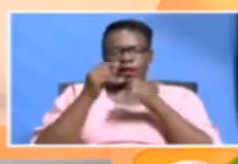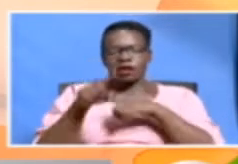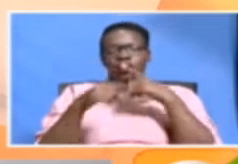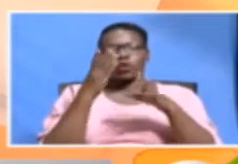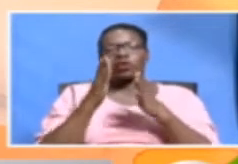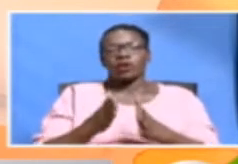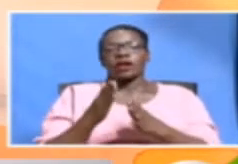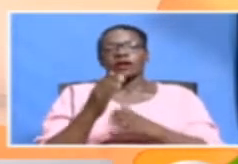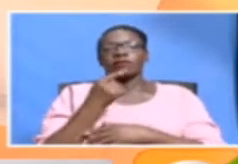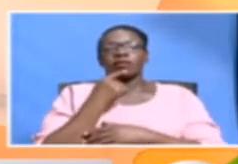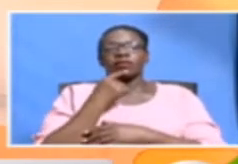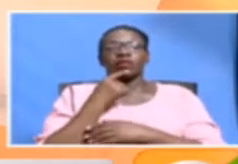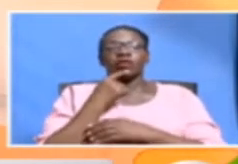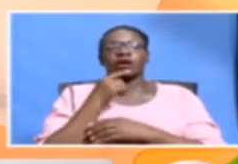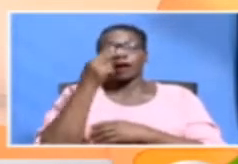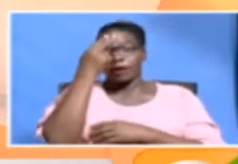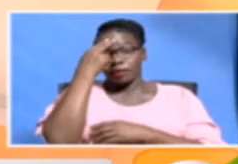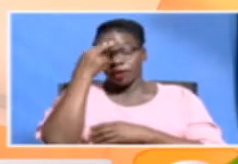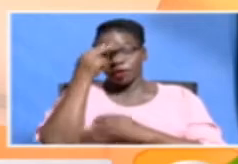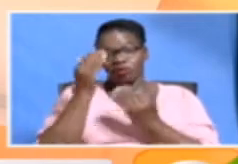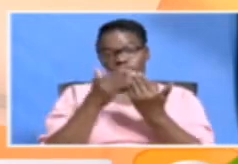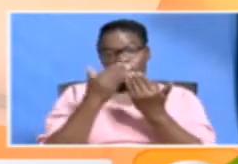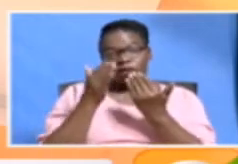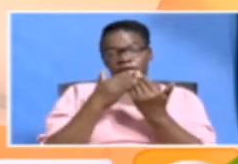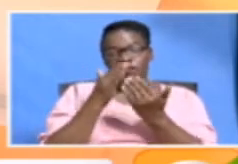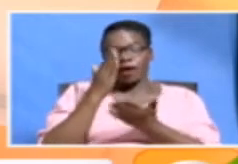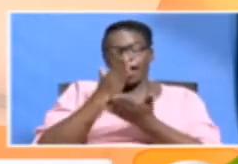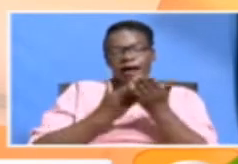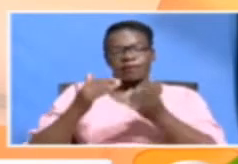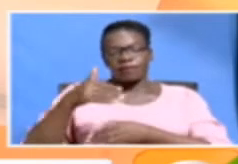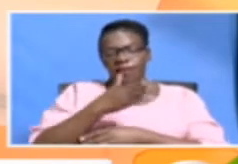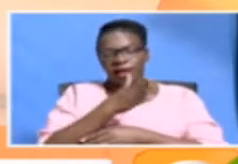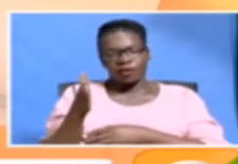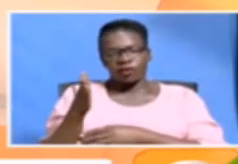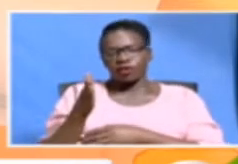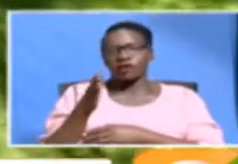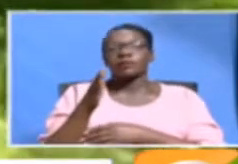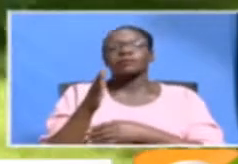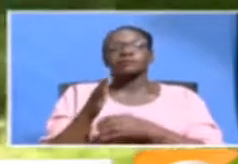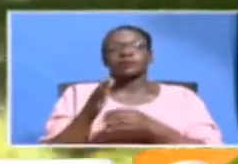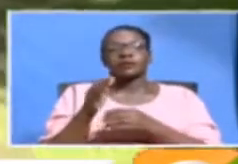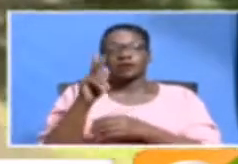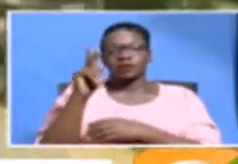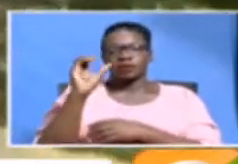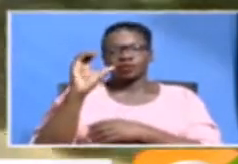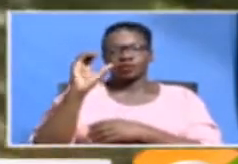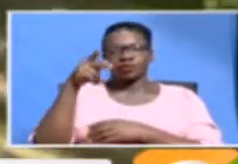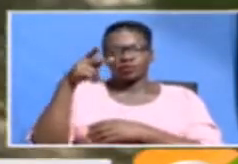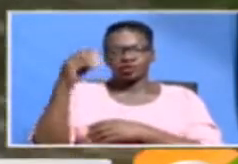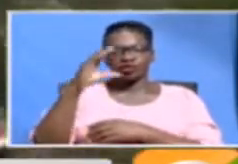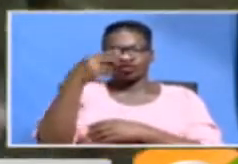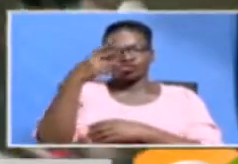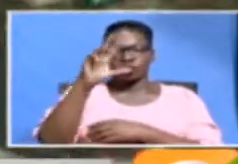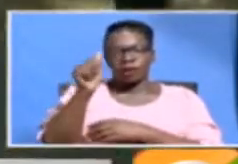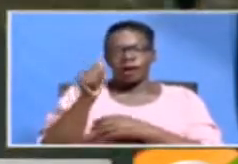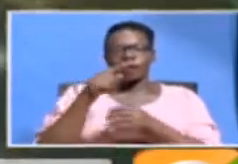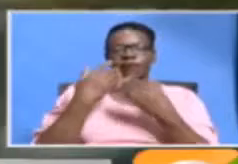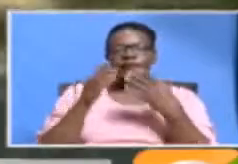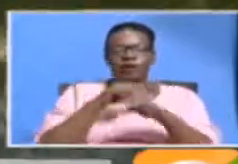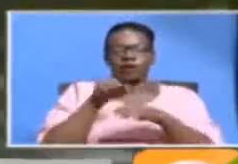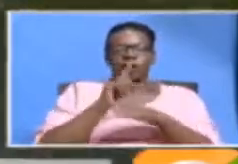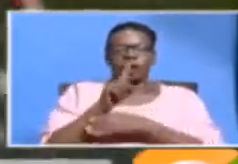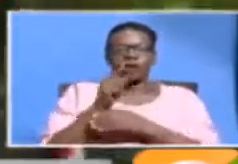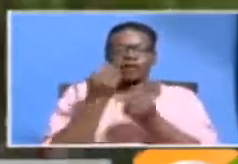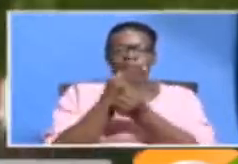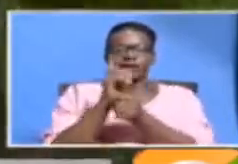inaugural Rimoi-Kamnarok conservation half marathon in Elgeyo Marakwet. Kipchumba won the men's 21 kilometers race, stopping the time at 1 hour,